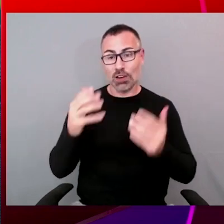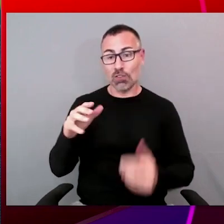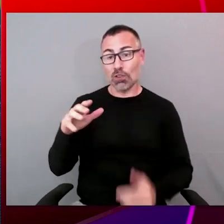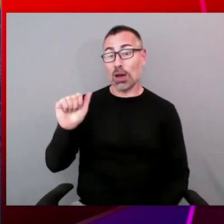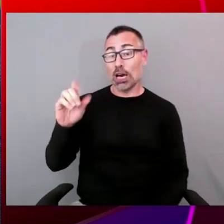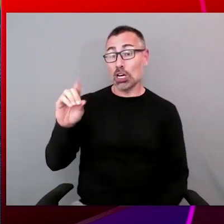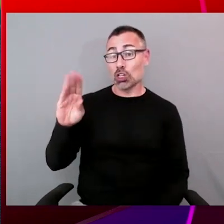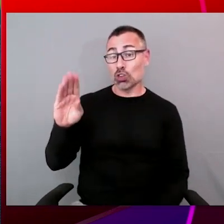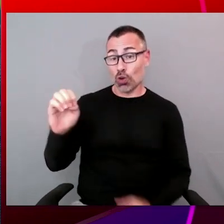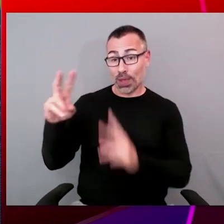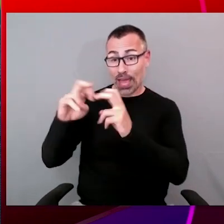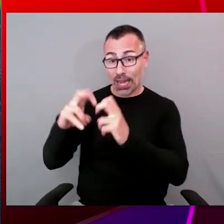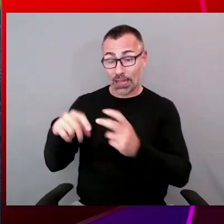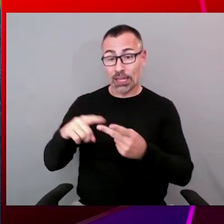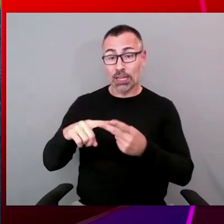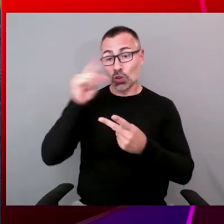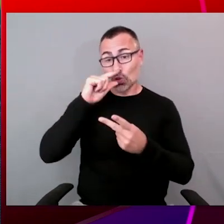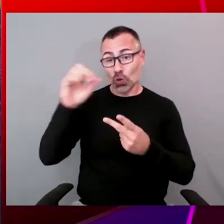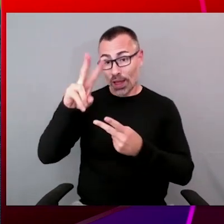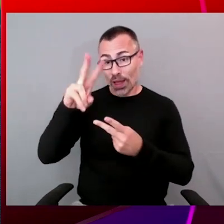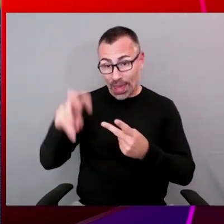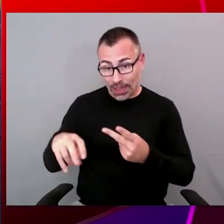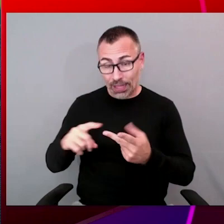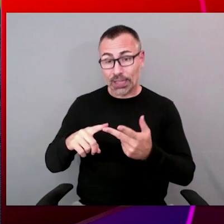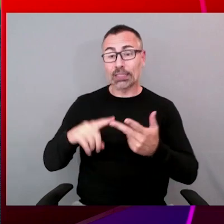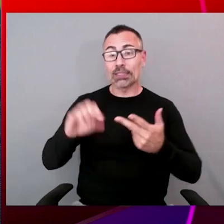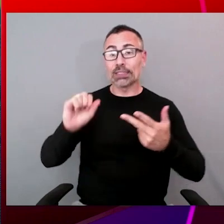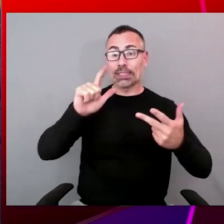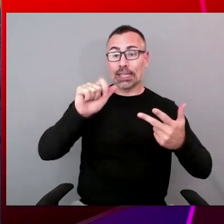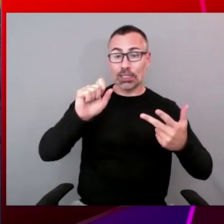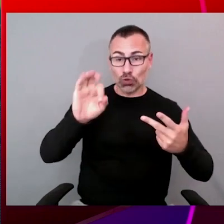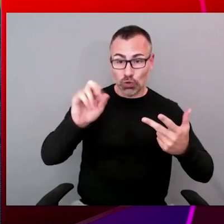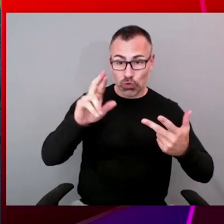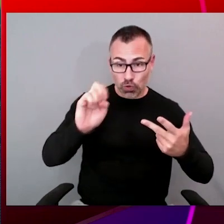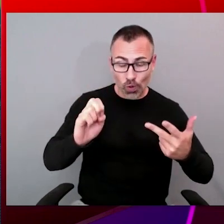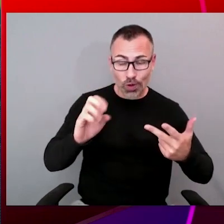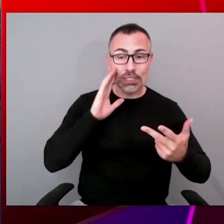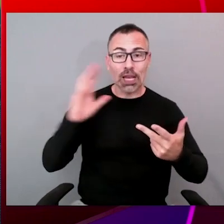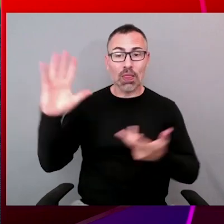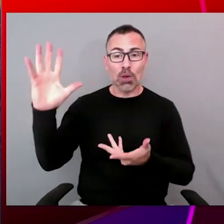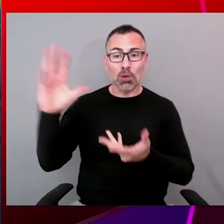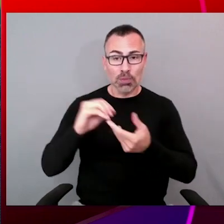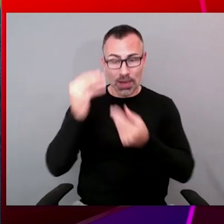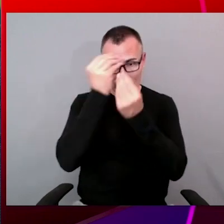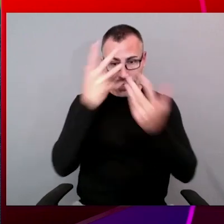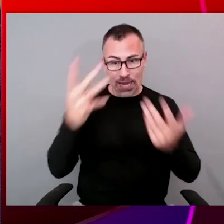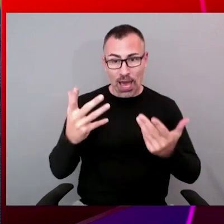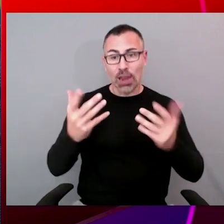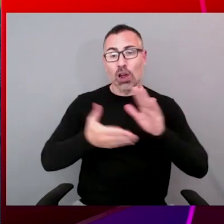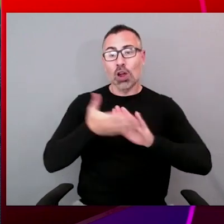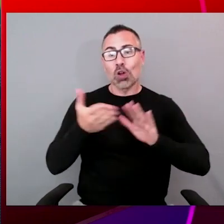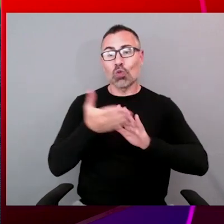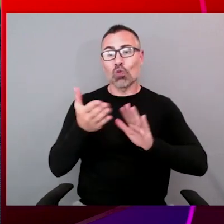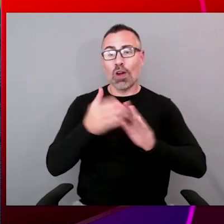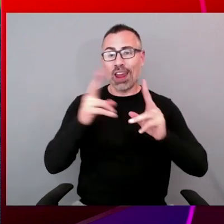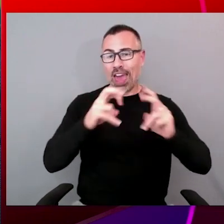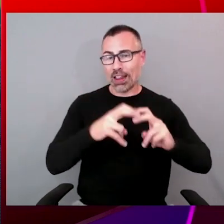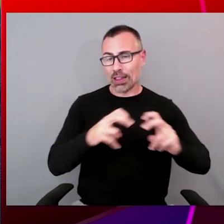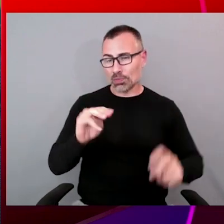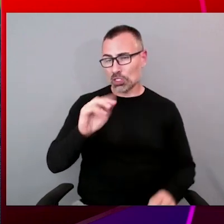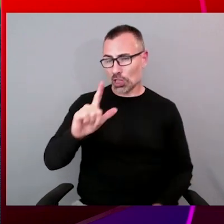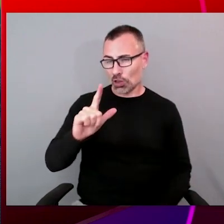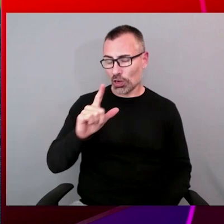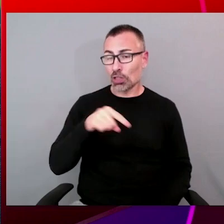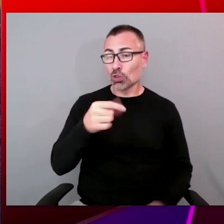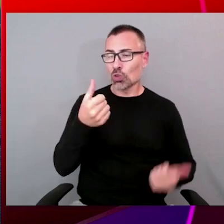Analytics, Salesforce. They'll combine the data and they'll run analytics or machine learning on it to kind of improve